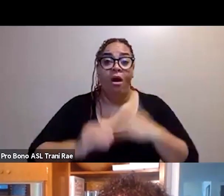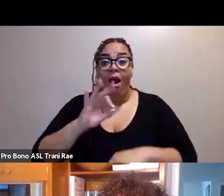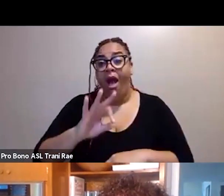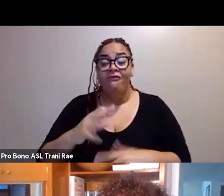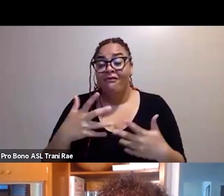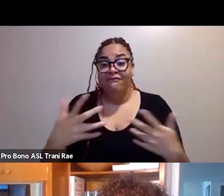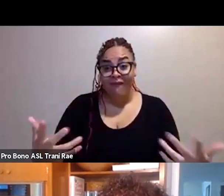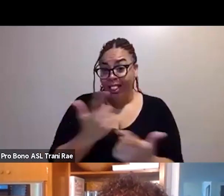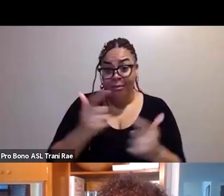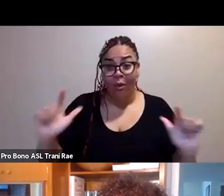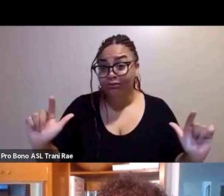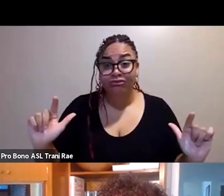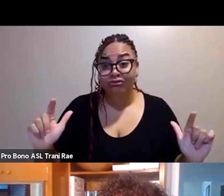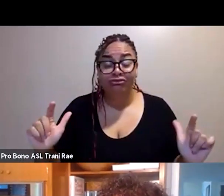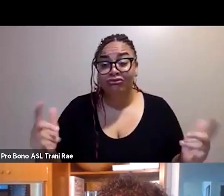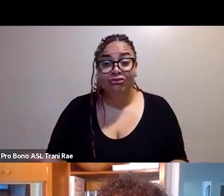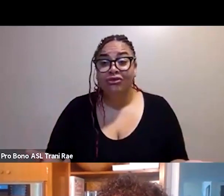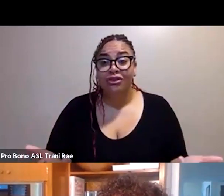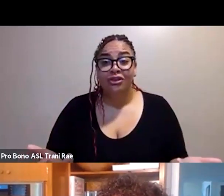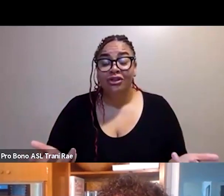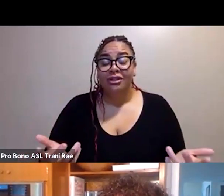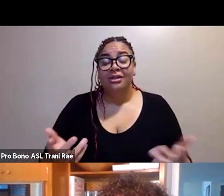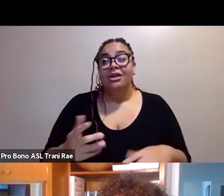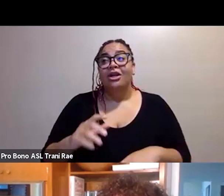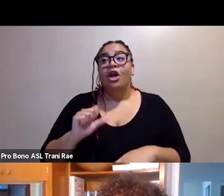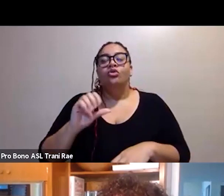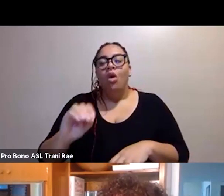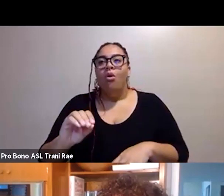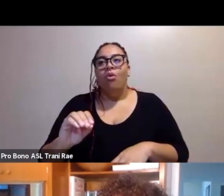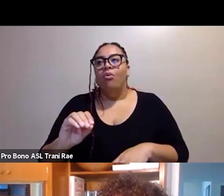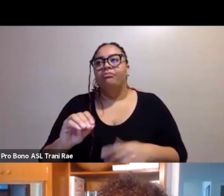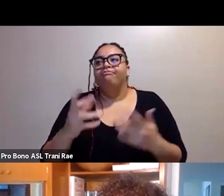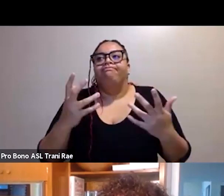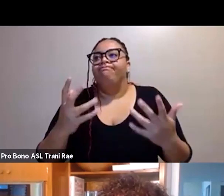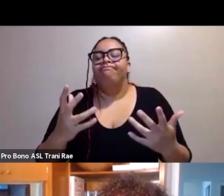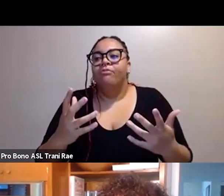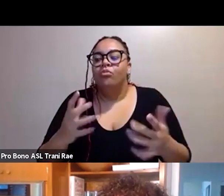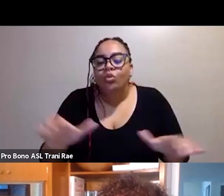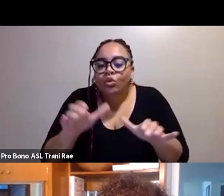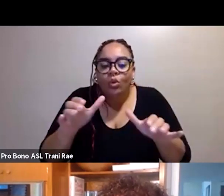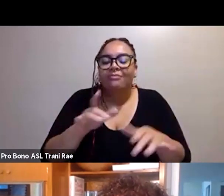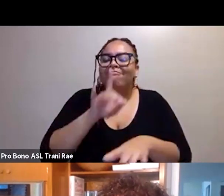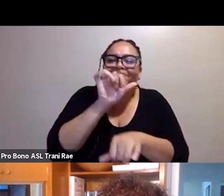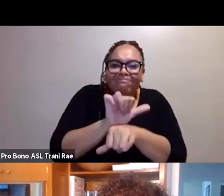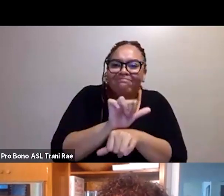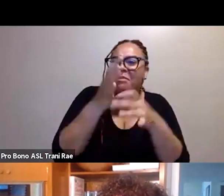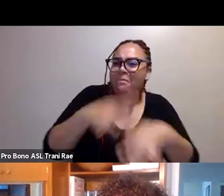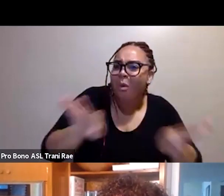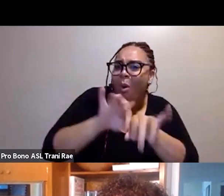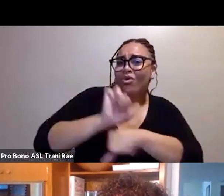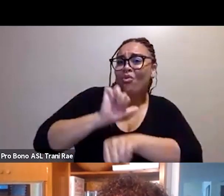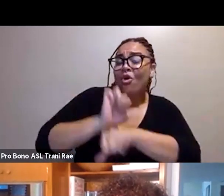are almost all volunteers for doing this super important work. And again, if you'd like to support our work, you can do